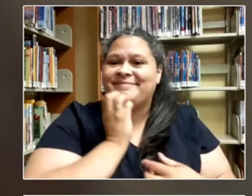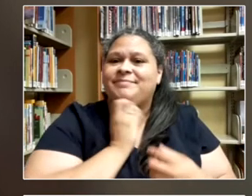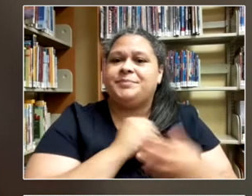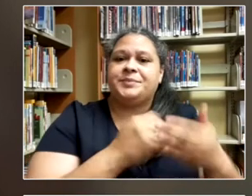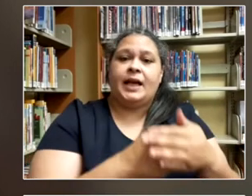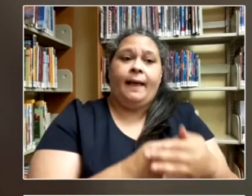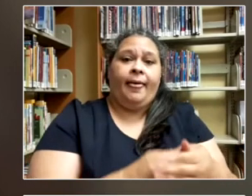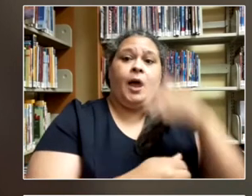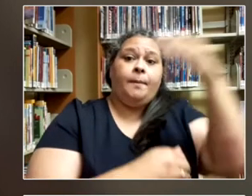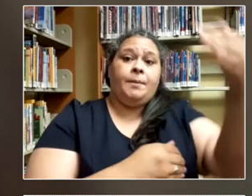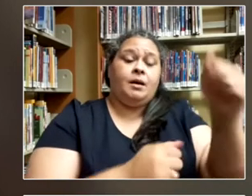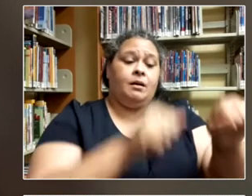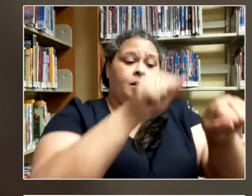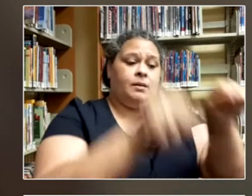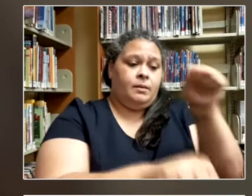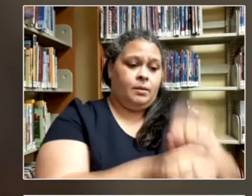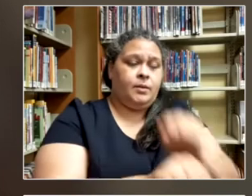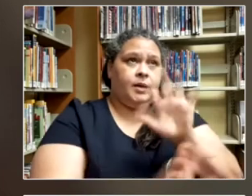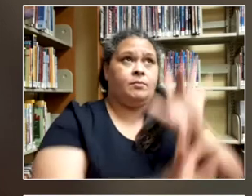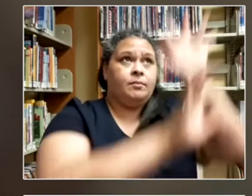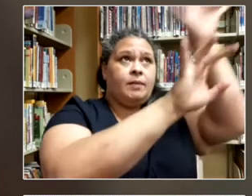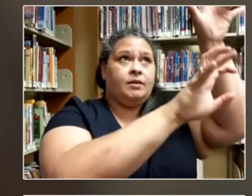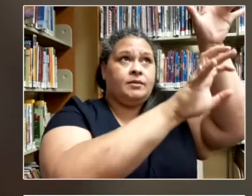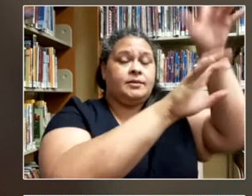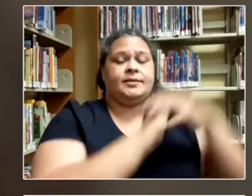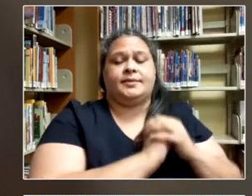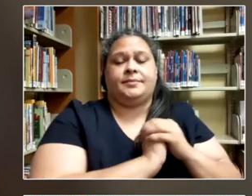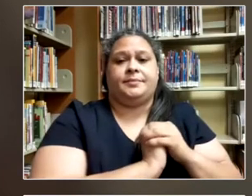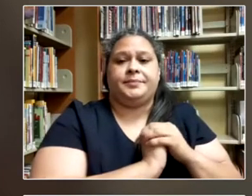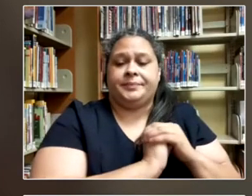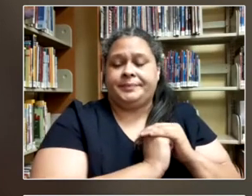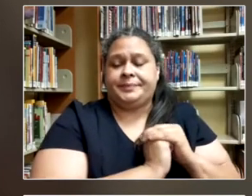Beyond the Great Mountains, a visual poem by Ed Young.